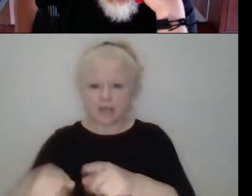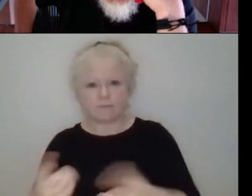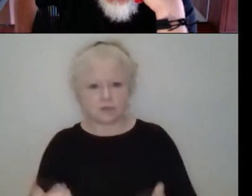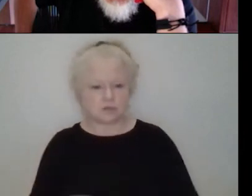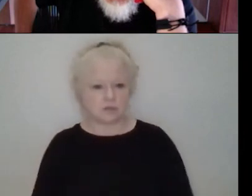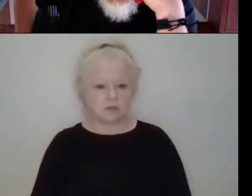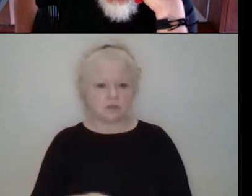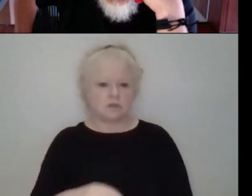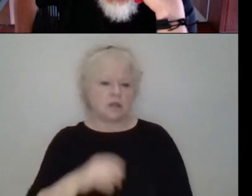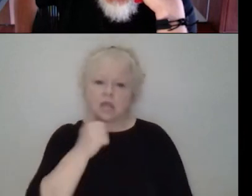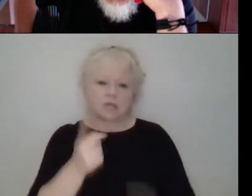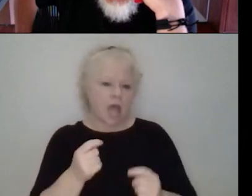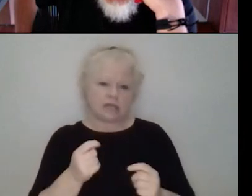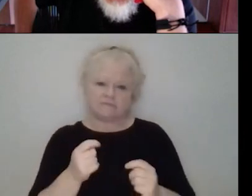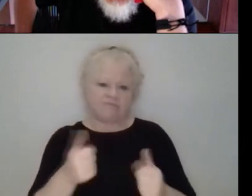It's certainly not an easy fix,